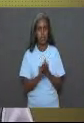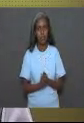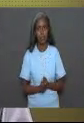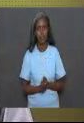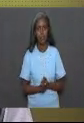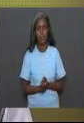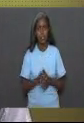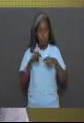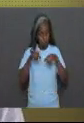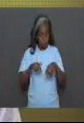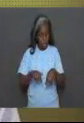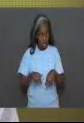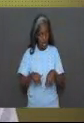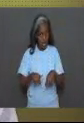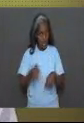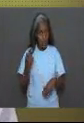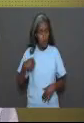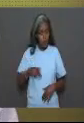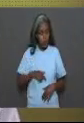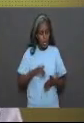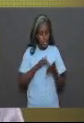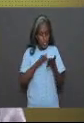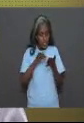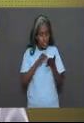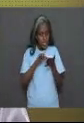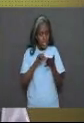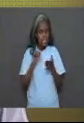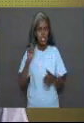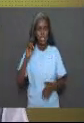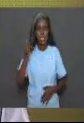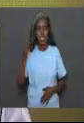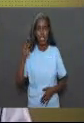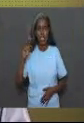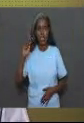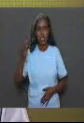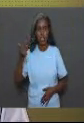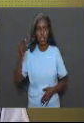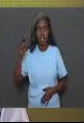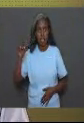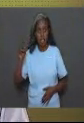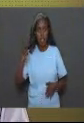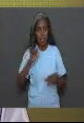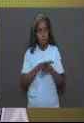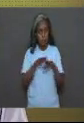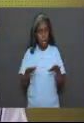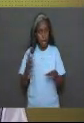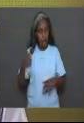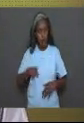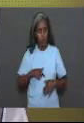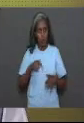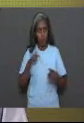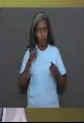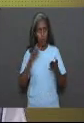numbers. Today, we will study the Argand plane. We